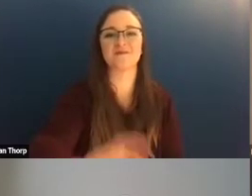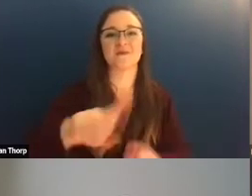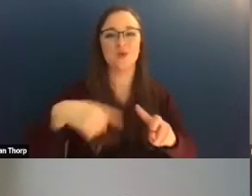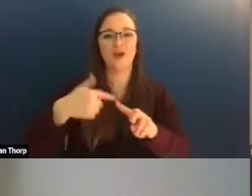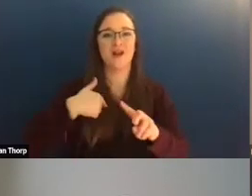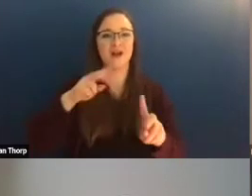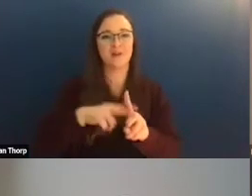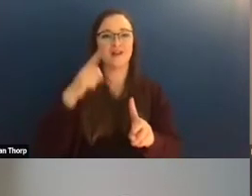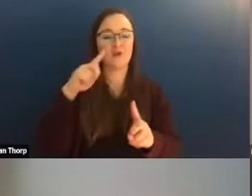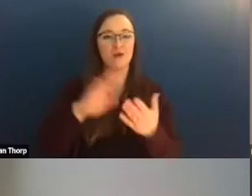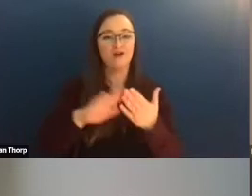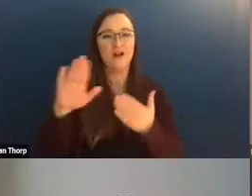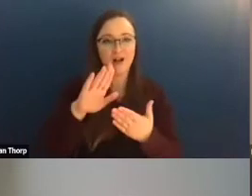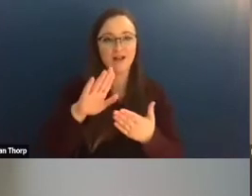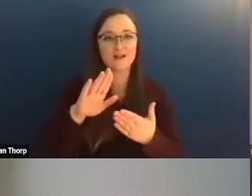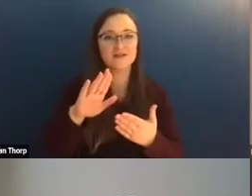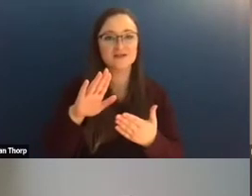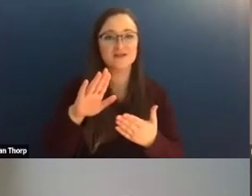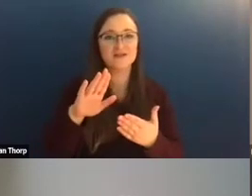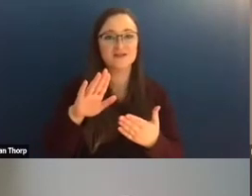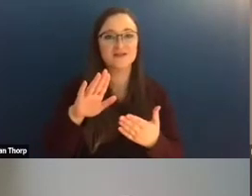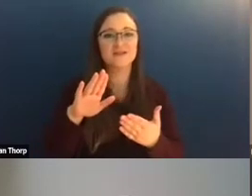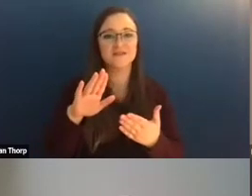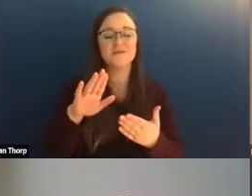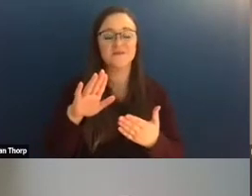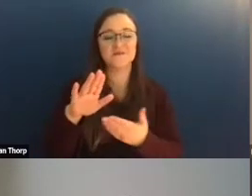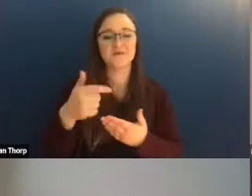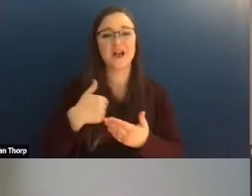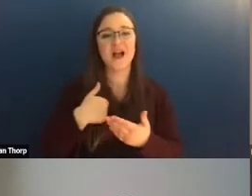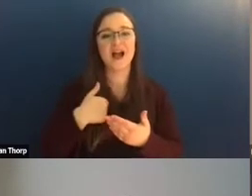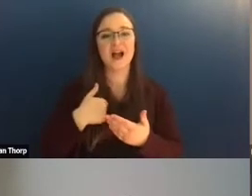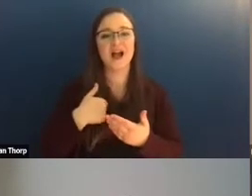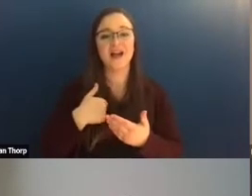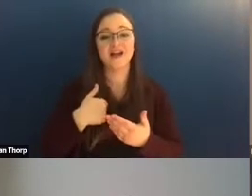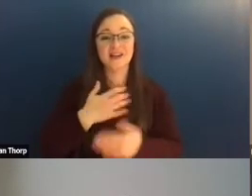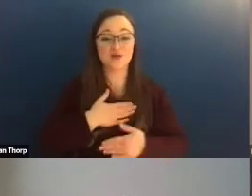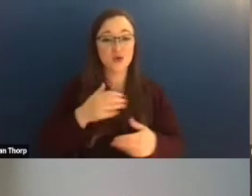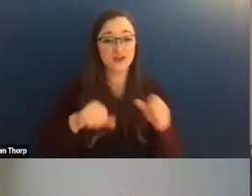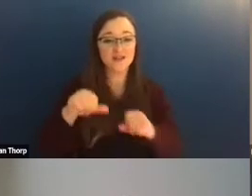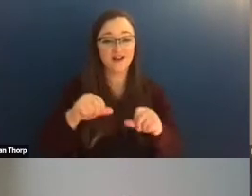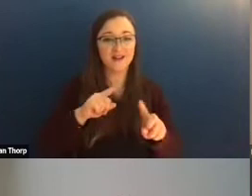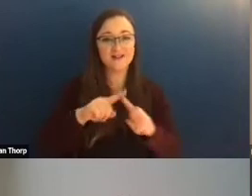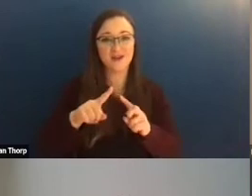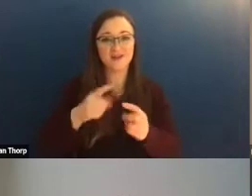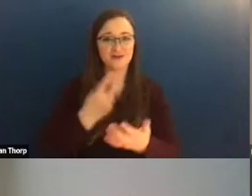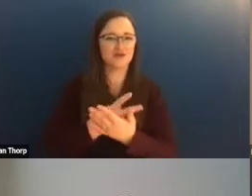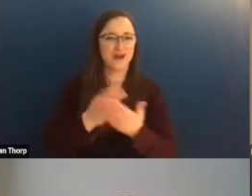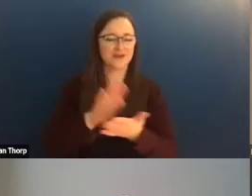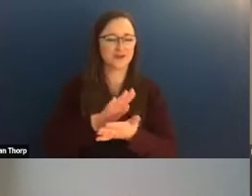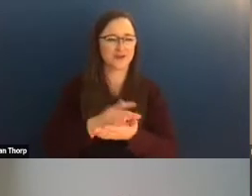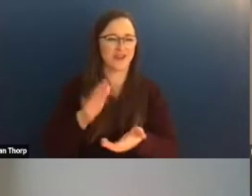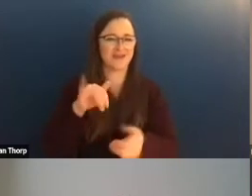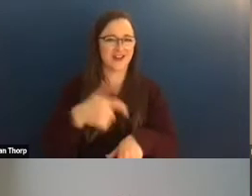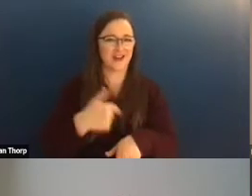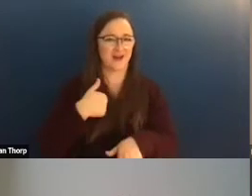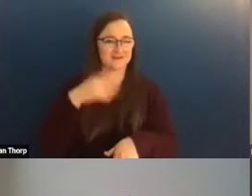college, I went pre-med just sort of because I liked science and I wanted to help people. And I didn't know what grad school was. I went